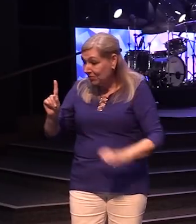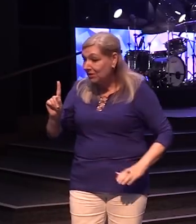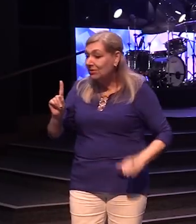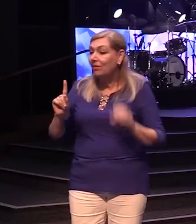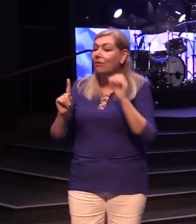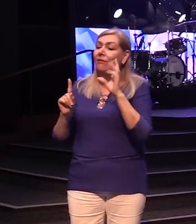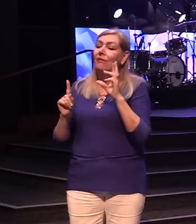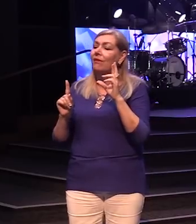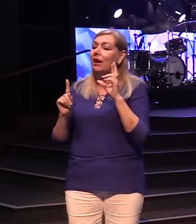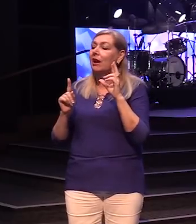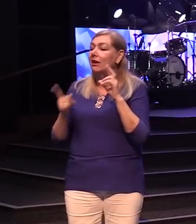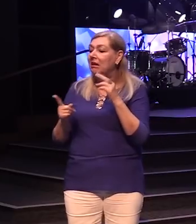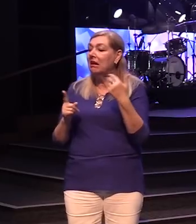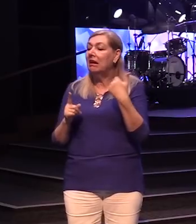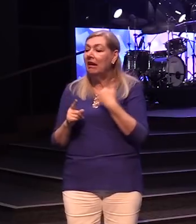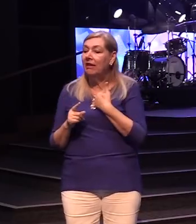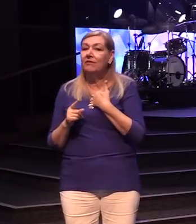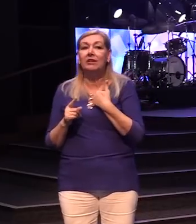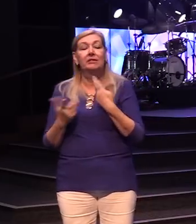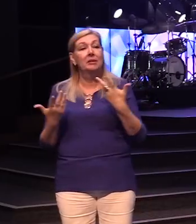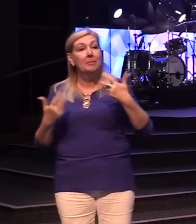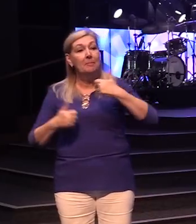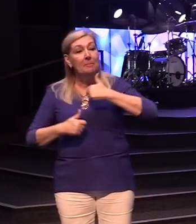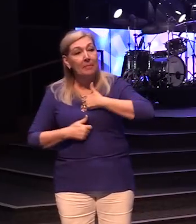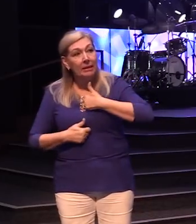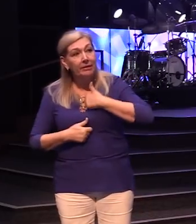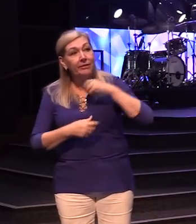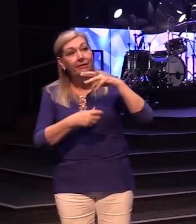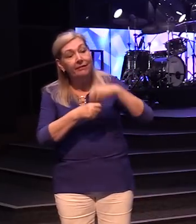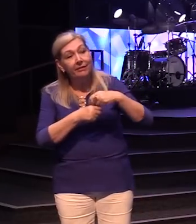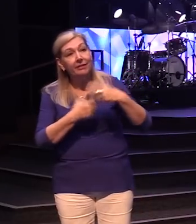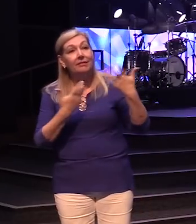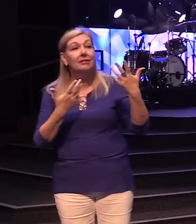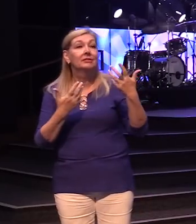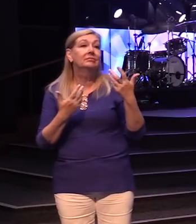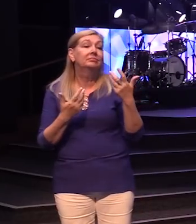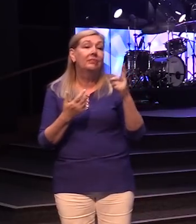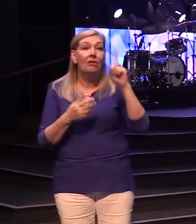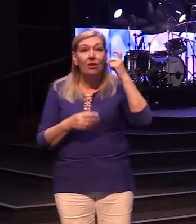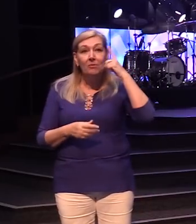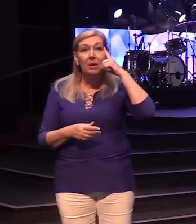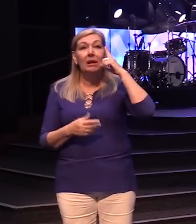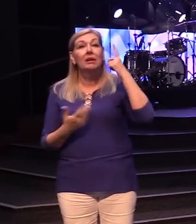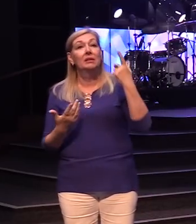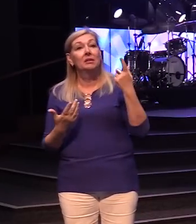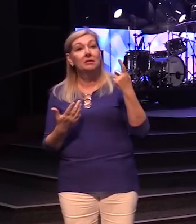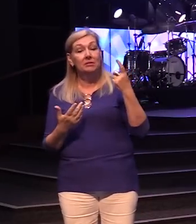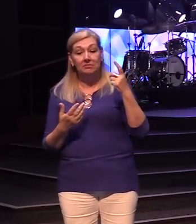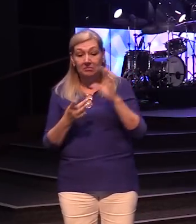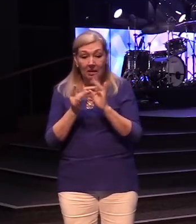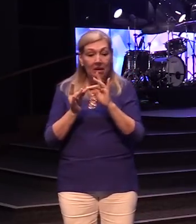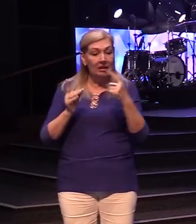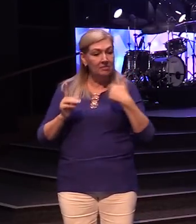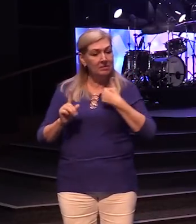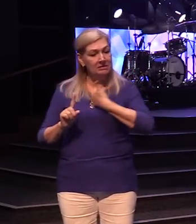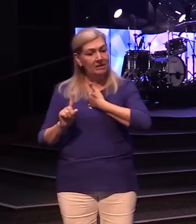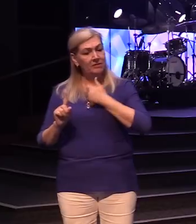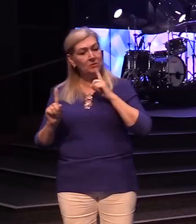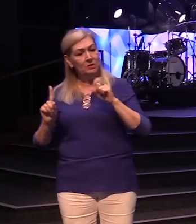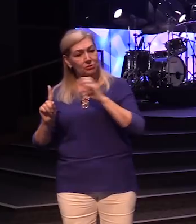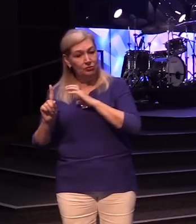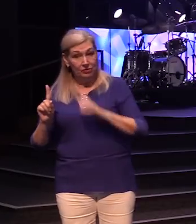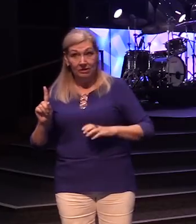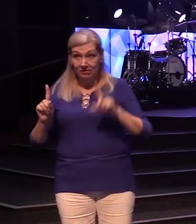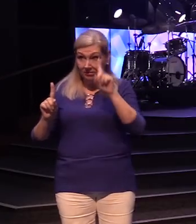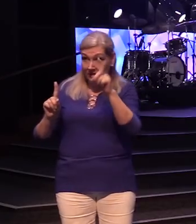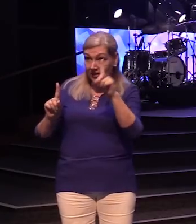advantage politically or militarily or economically because one is a Christian, or because one has to be a Christian